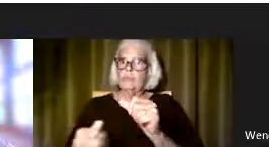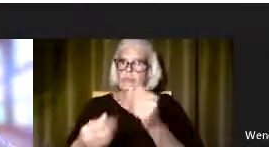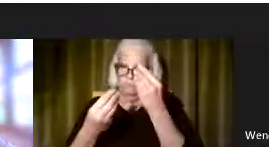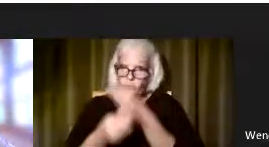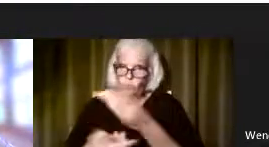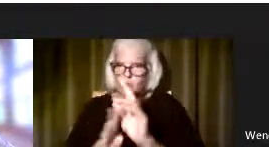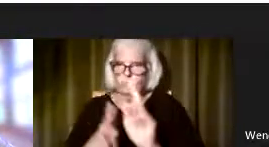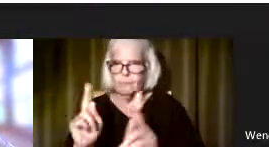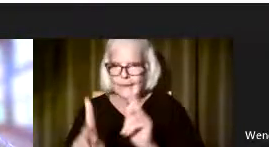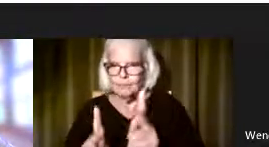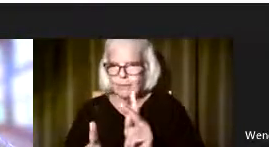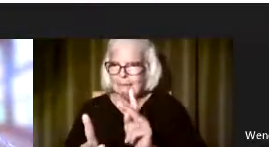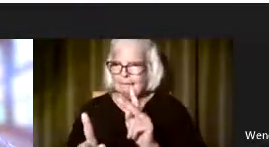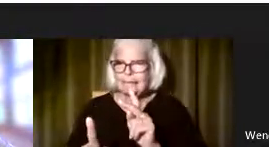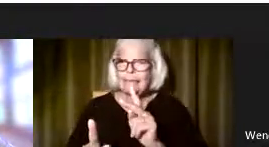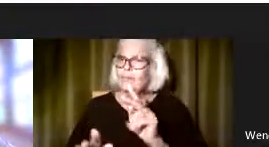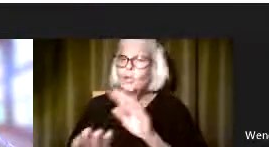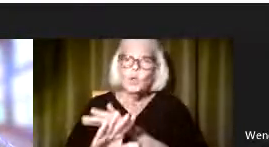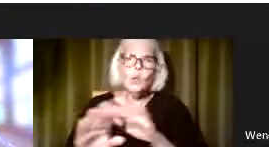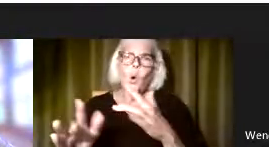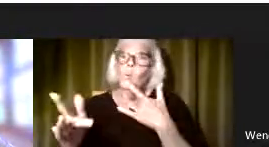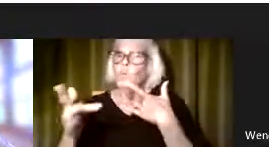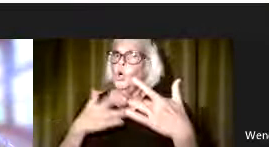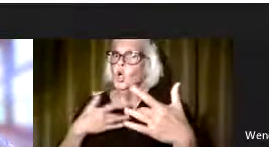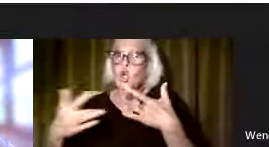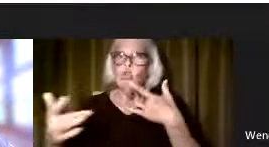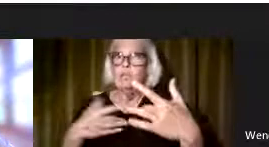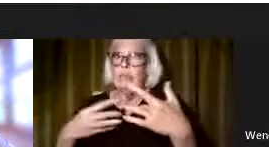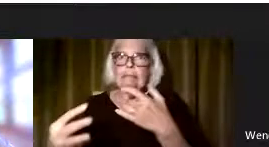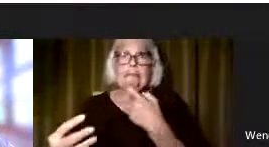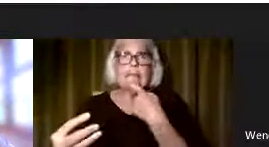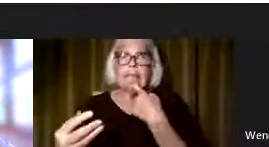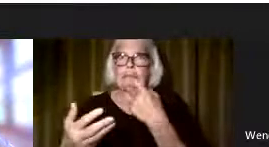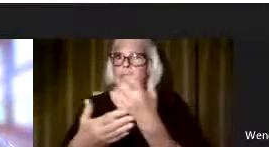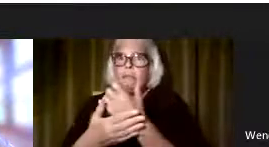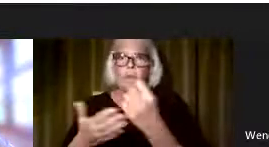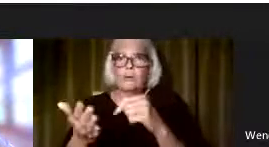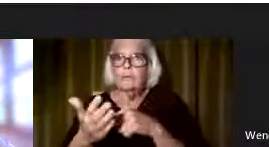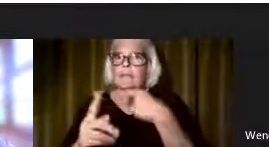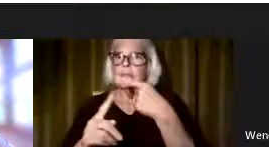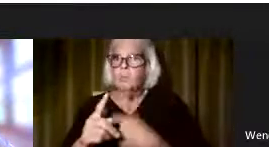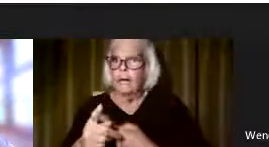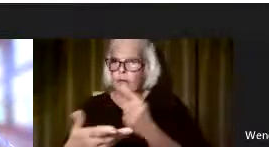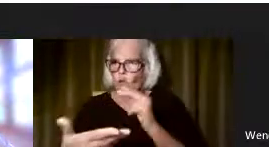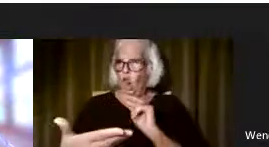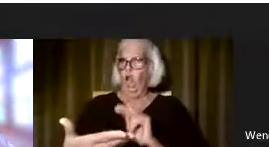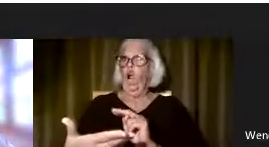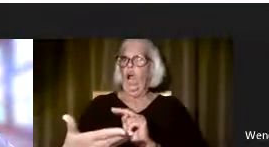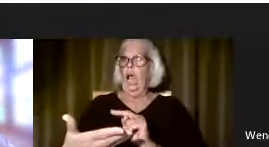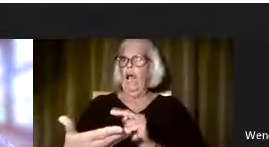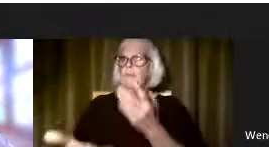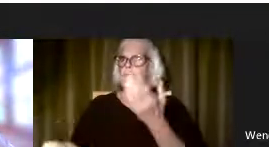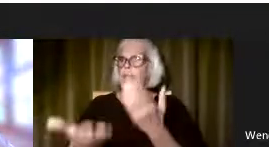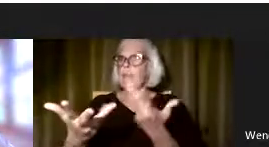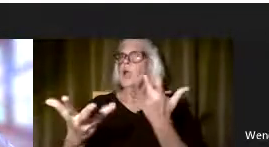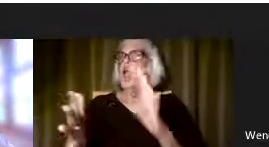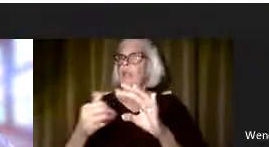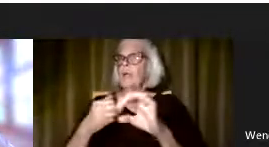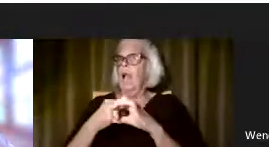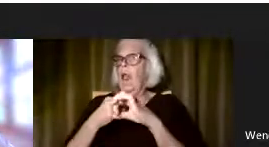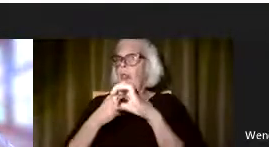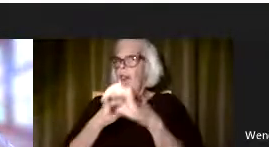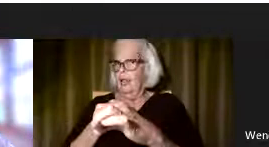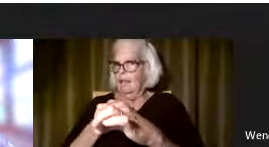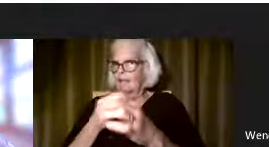to, this is one step removed from being at the very top of the page, and sometimes people don't get down to this, or maybe they're not even looking